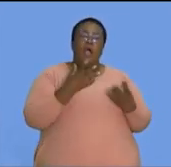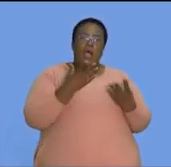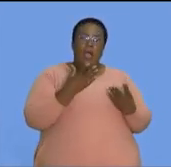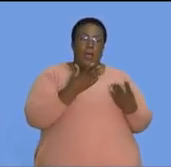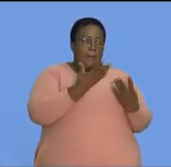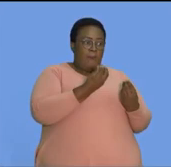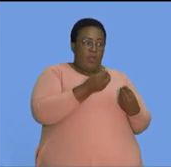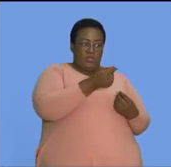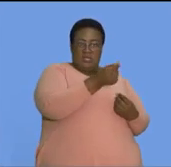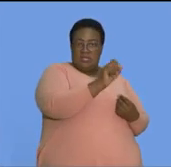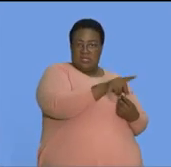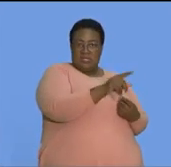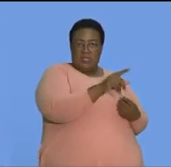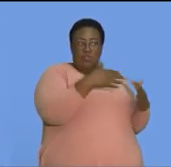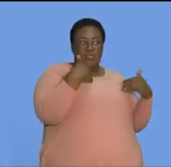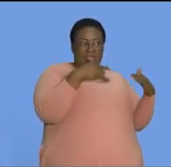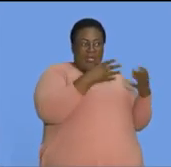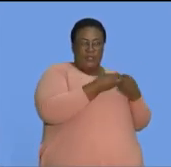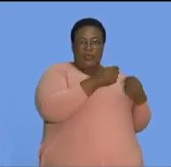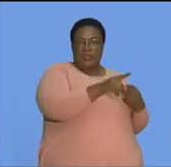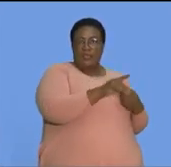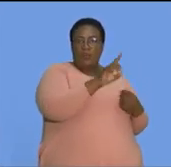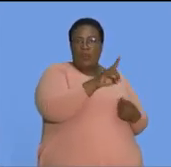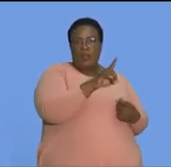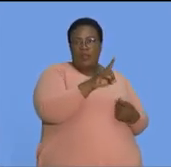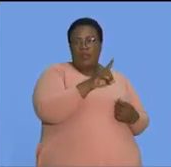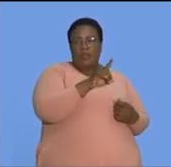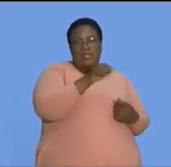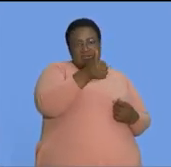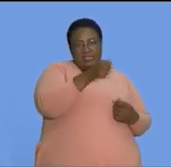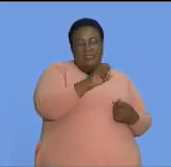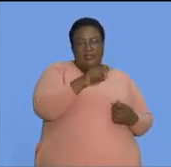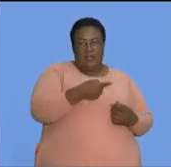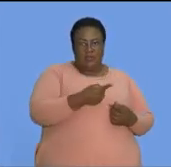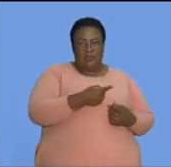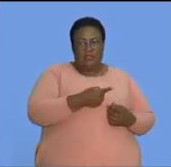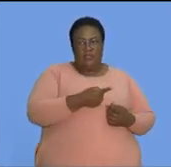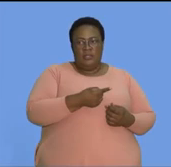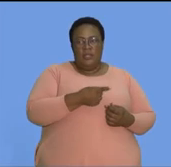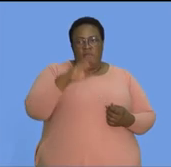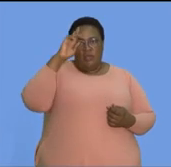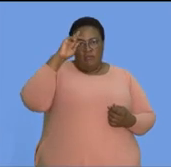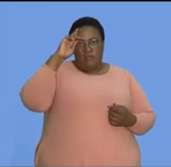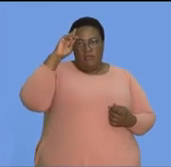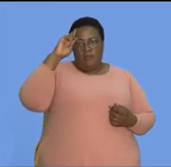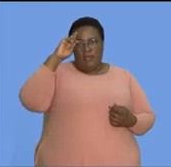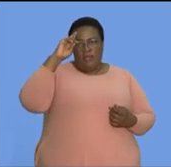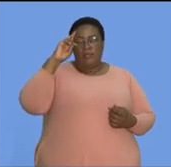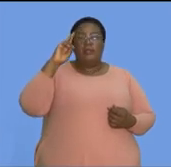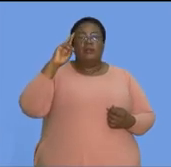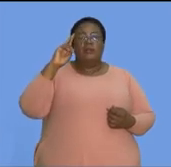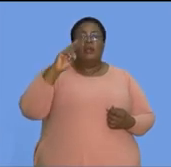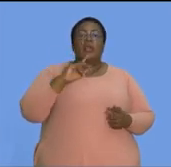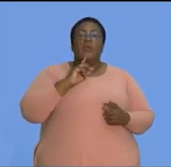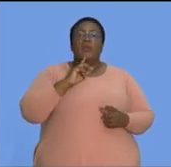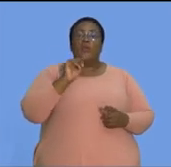was 160,000. So you will need to conclude, because we are talking about money. And remember, the question said, what